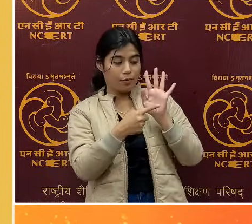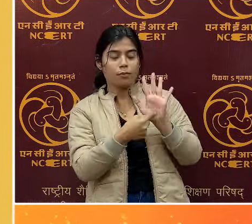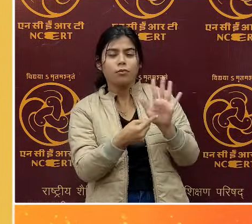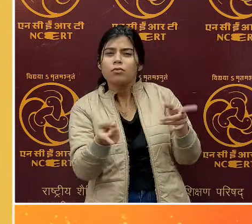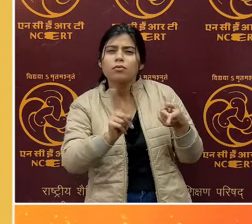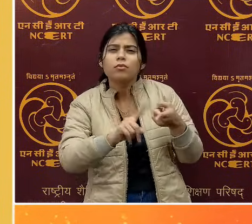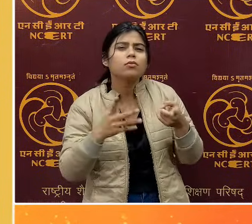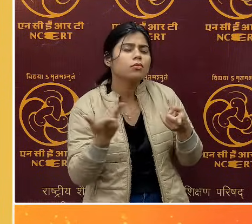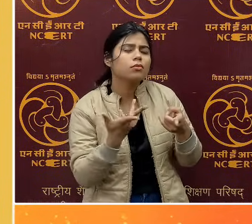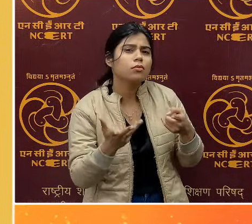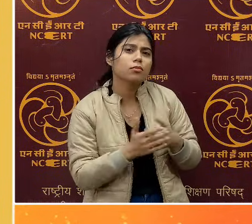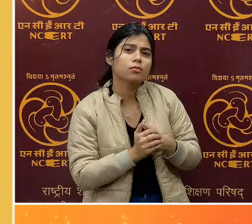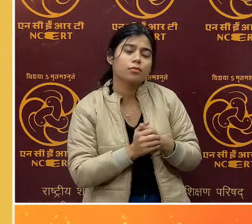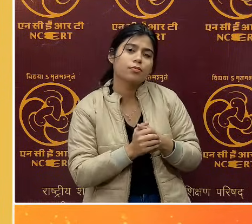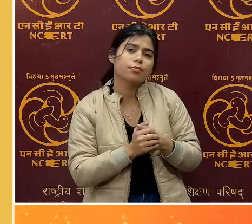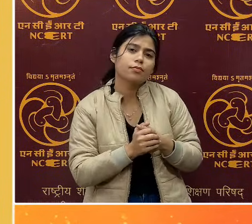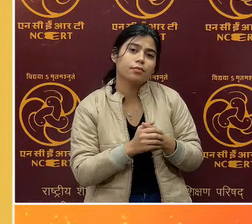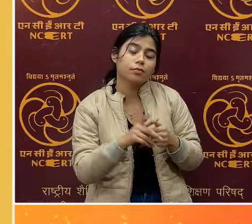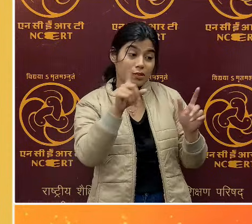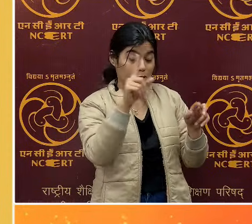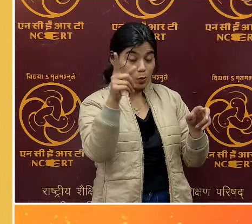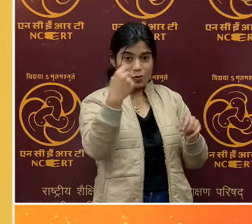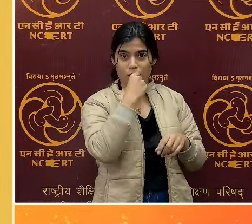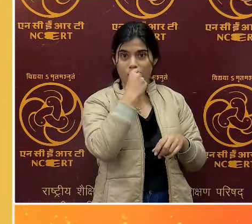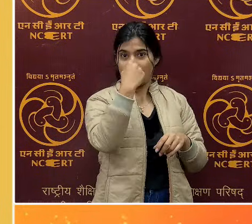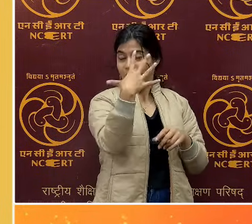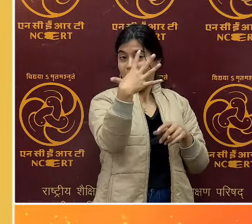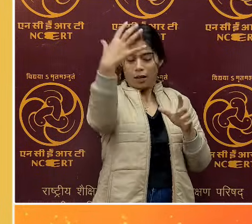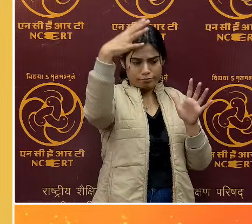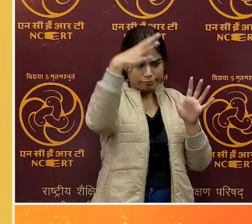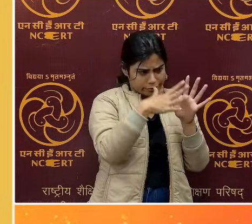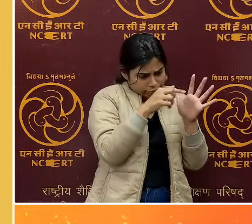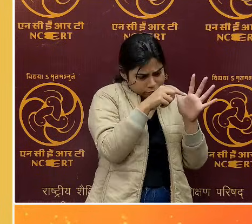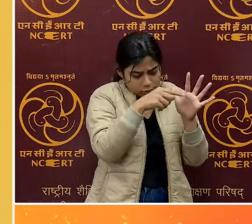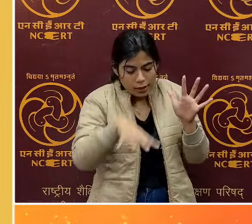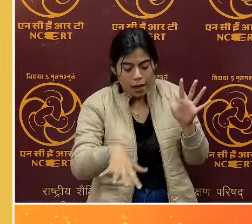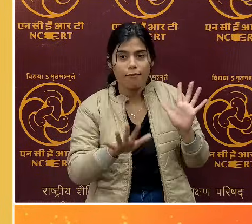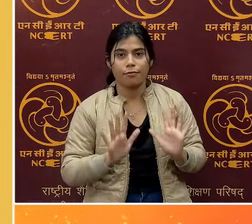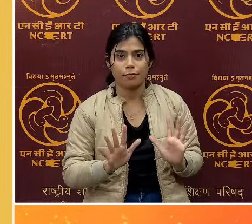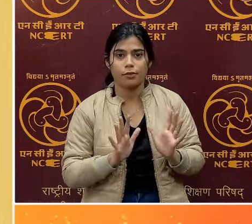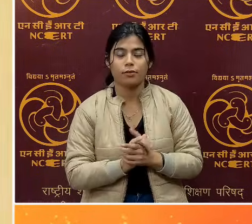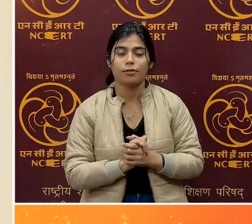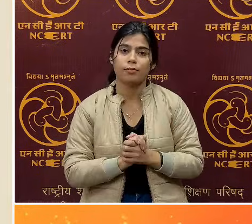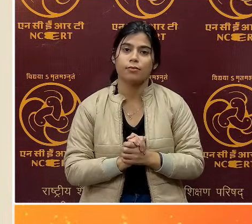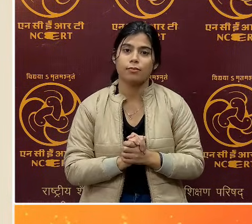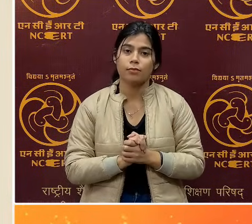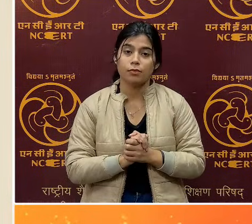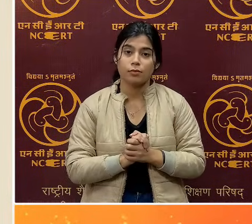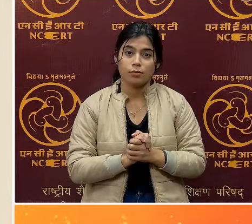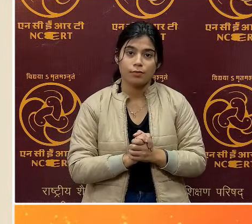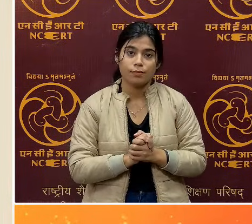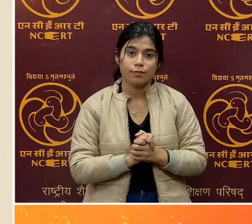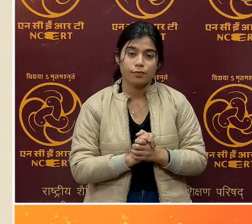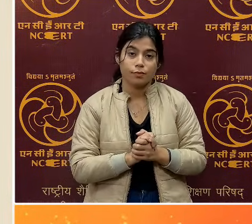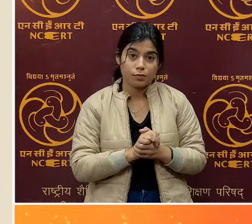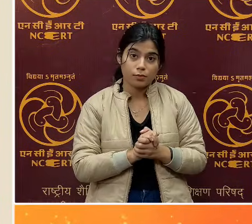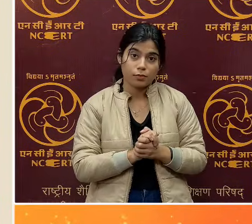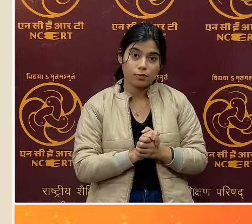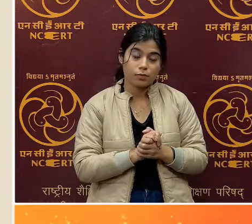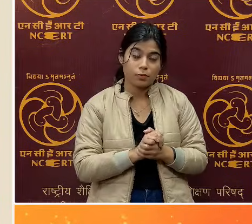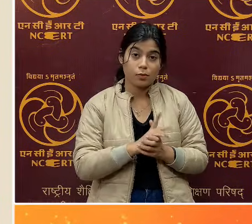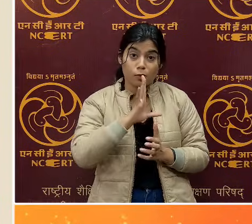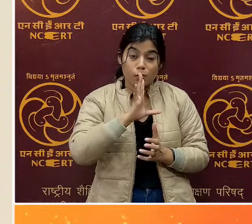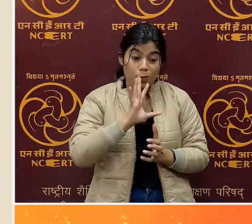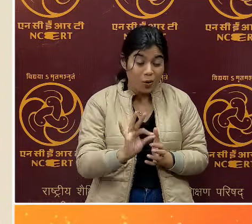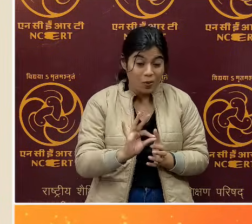The light ray, they are getting reflected. Reflected. Okay. So before that we need to be touching up this very important property